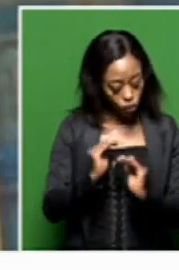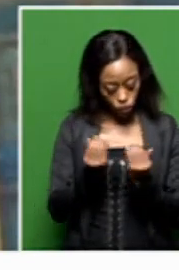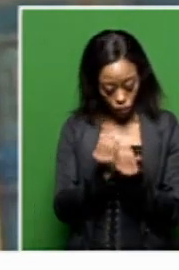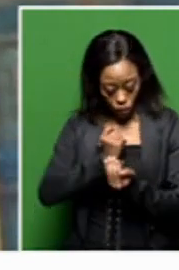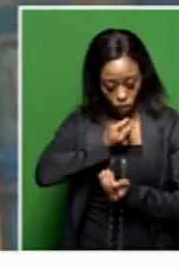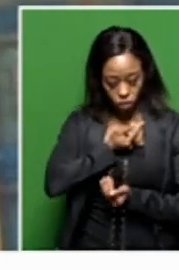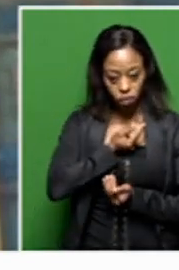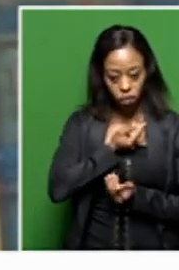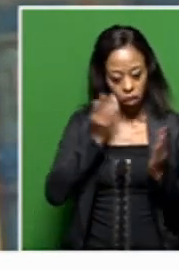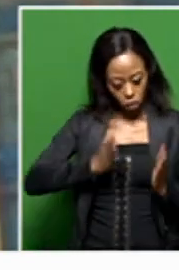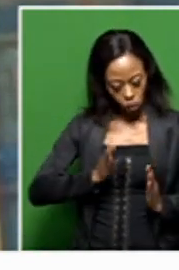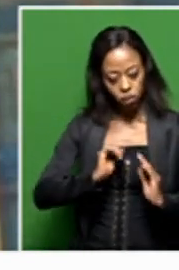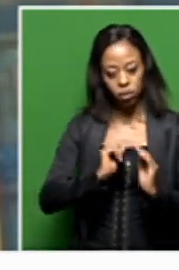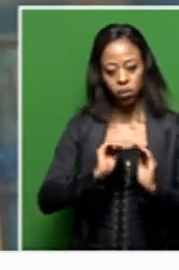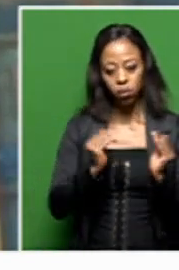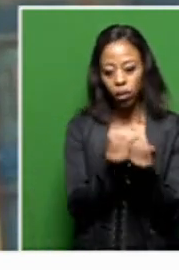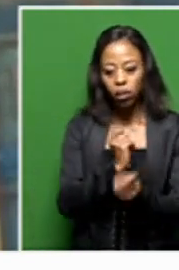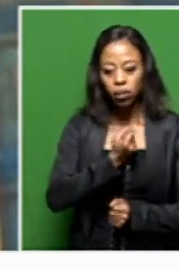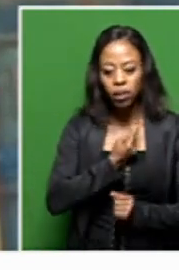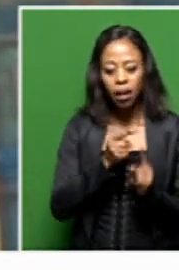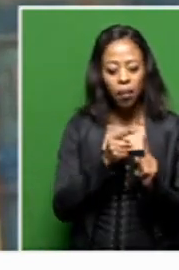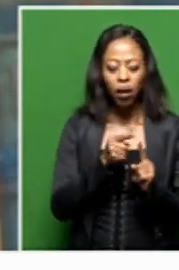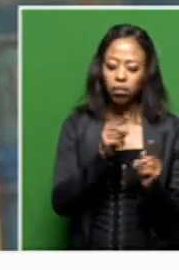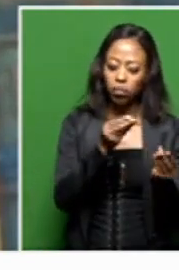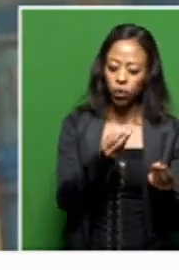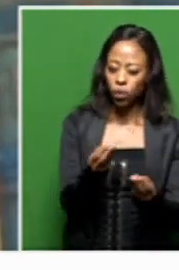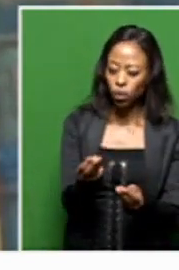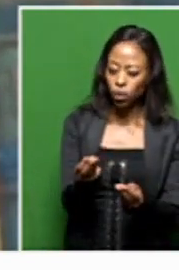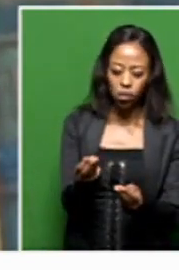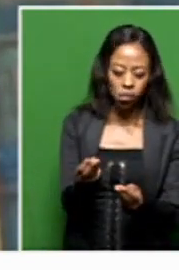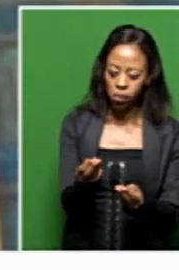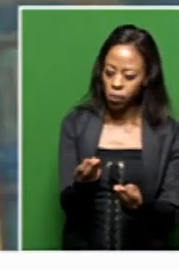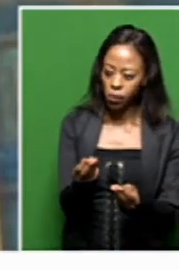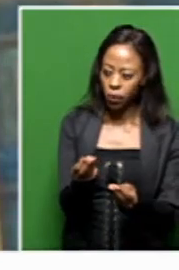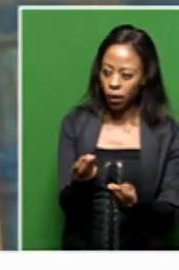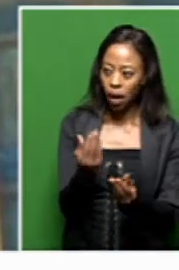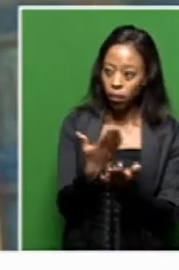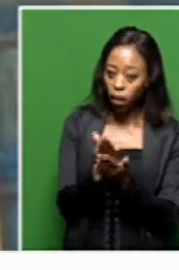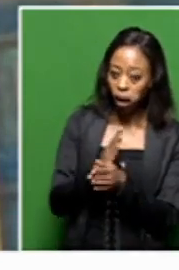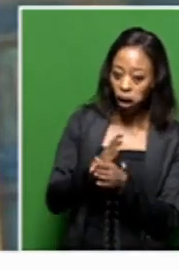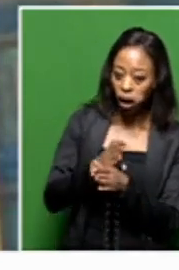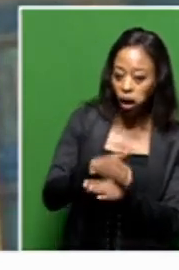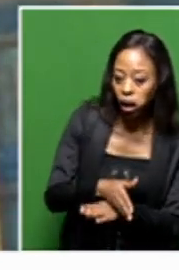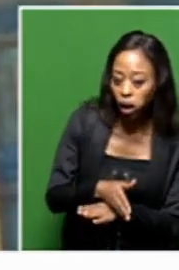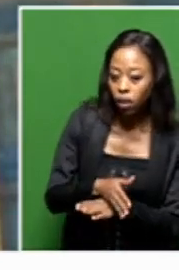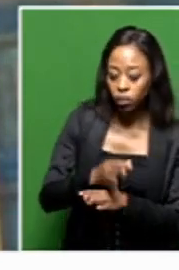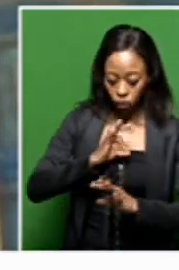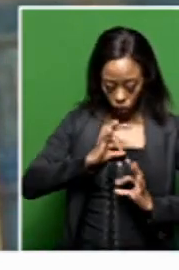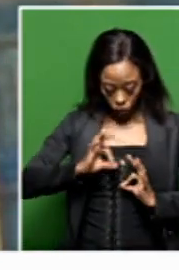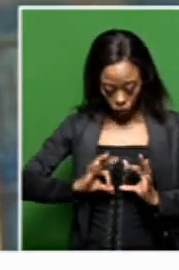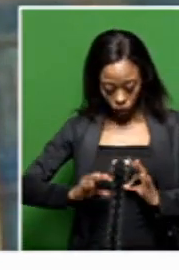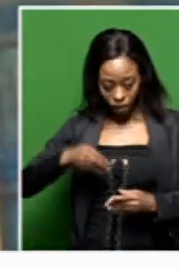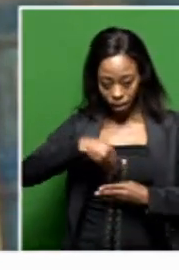we seem to see is that long-term durability of the cellular immunity